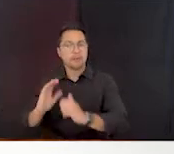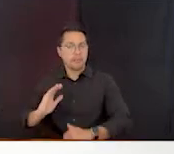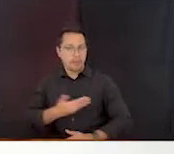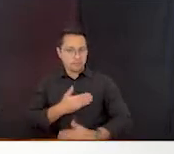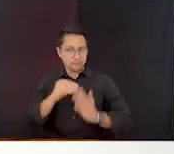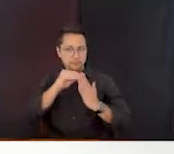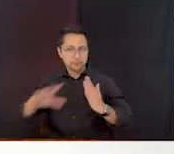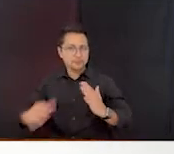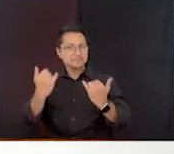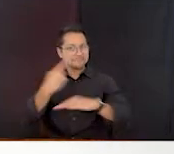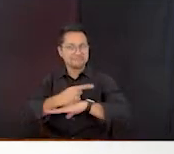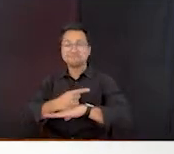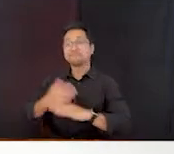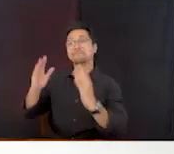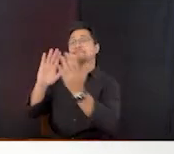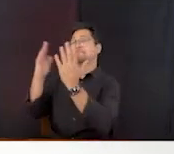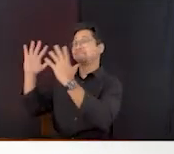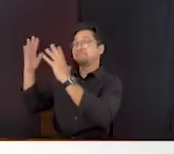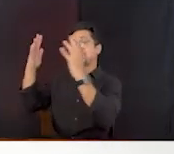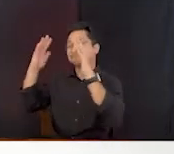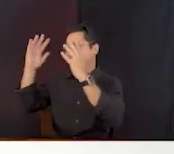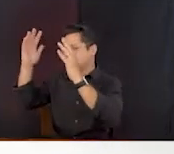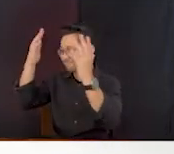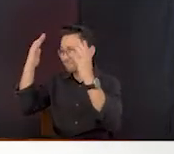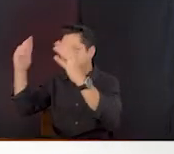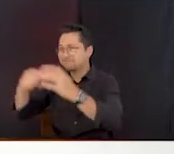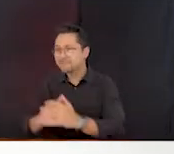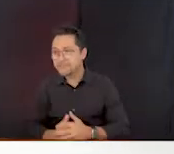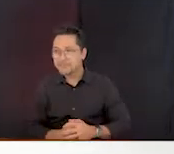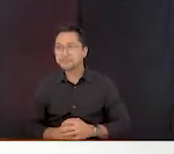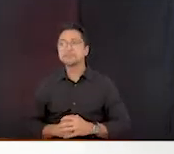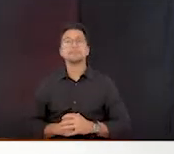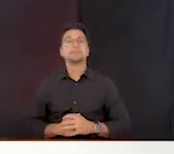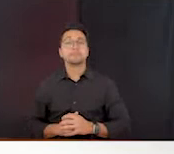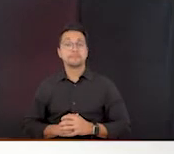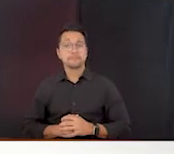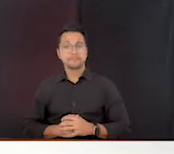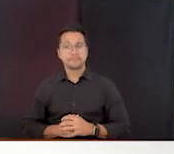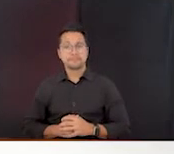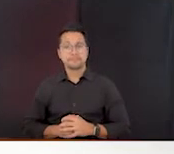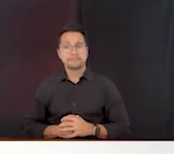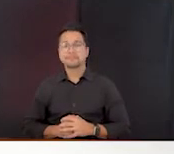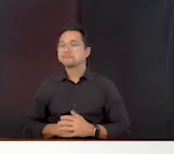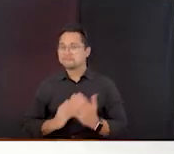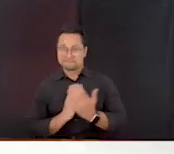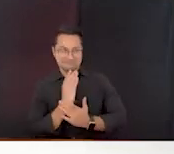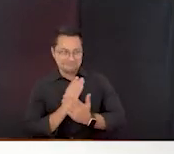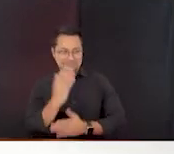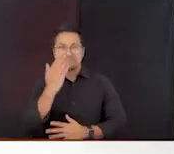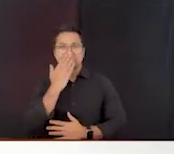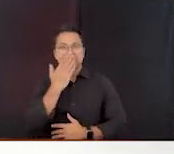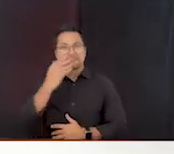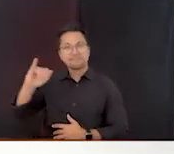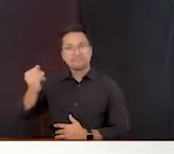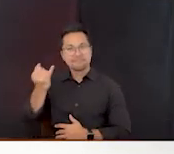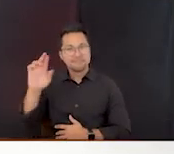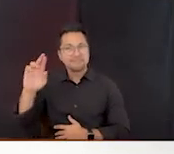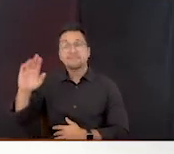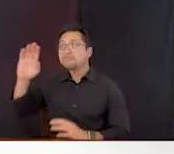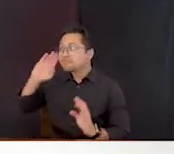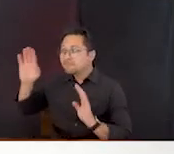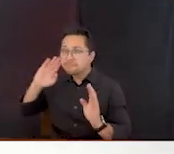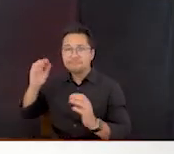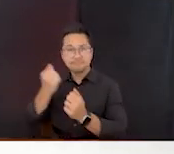and thriving with COVID. So I'd like to turn it over to Tyler to have him begin the introduction